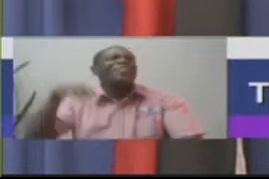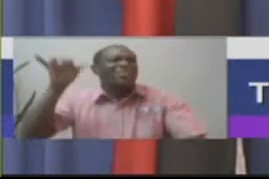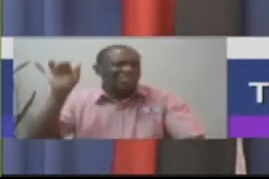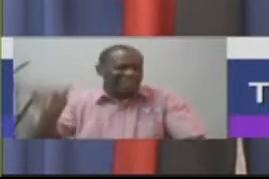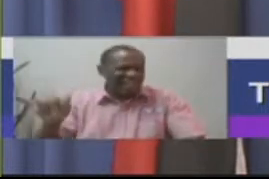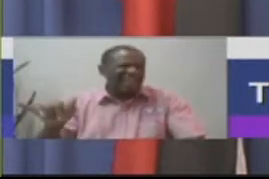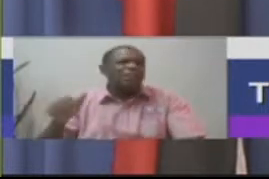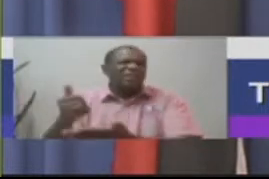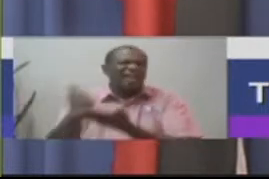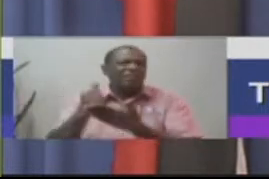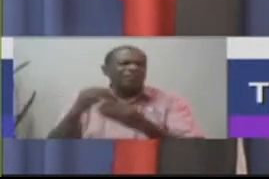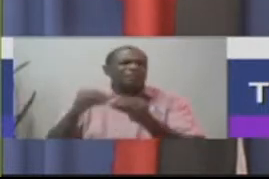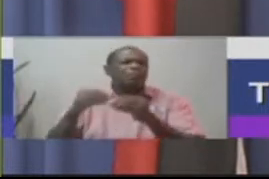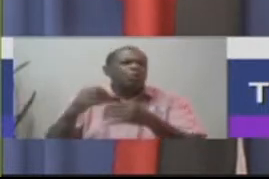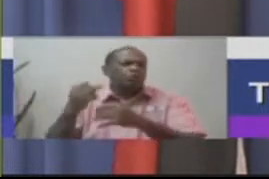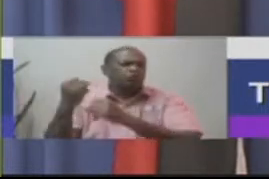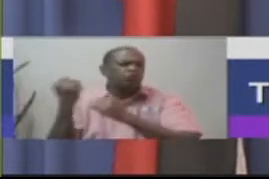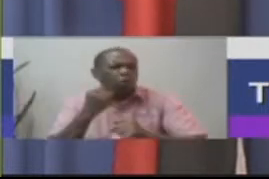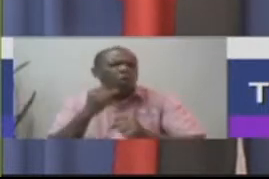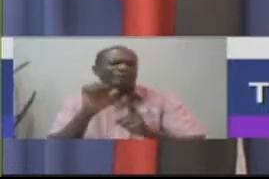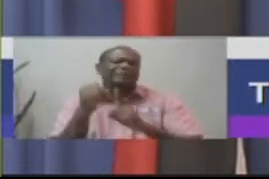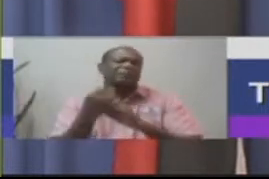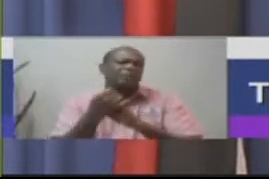with respect to